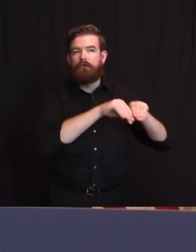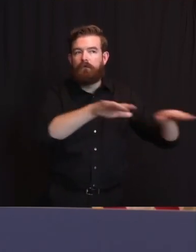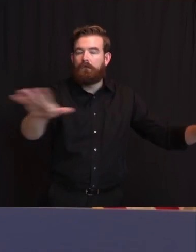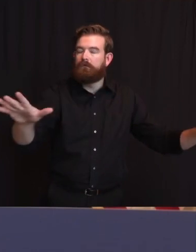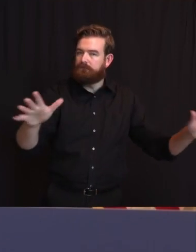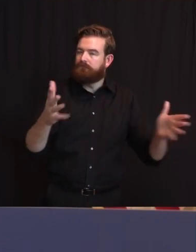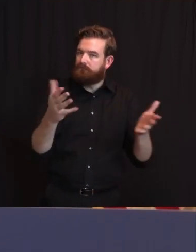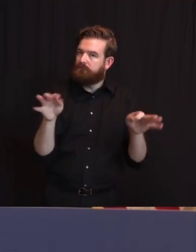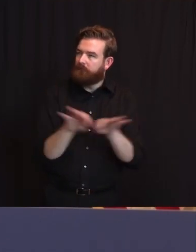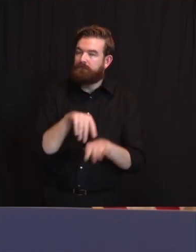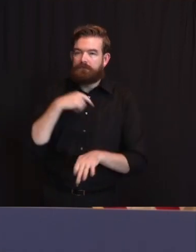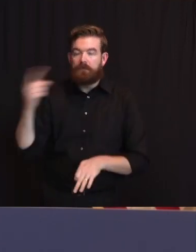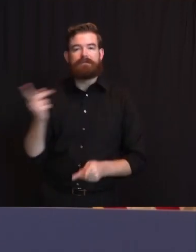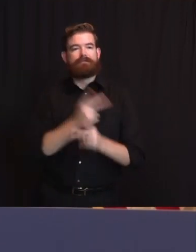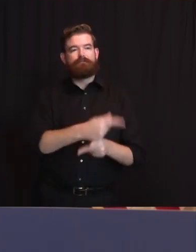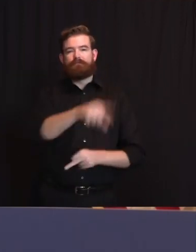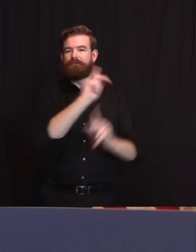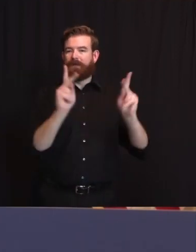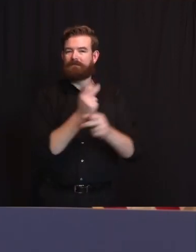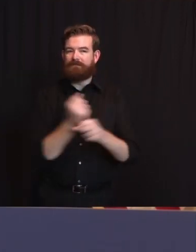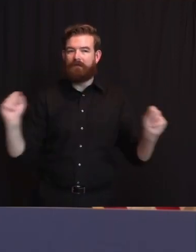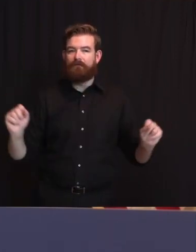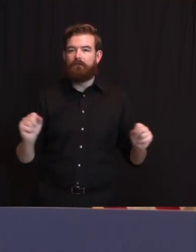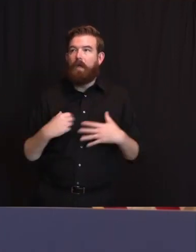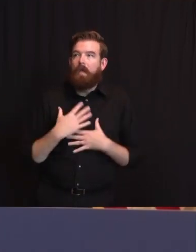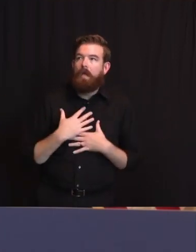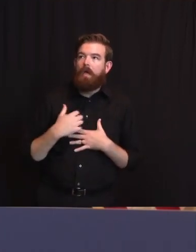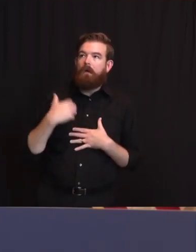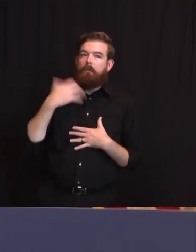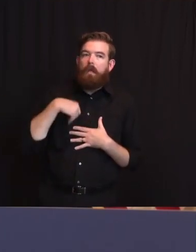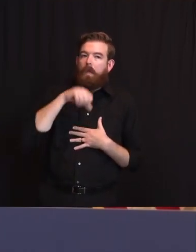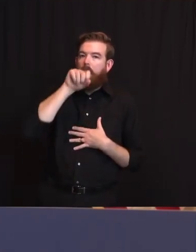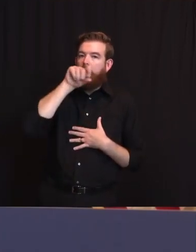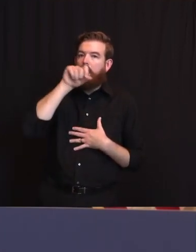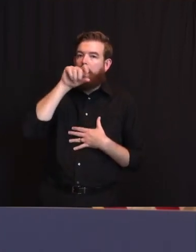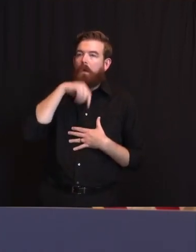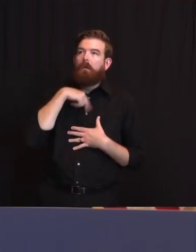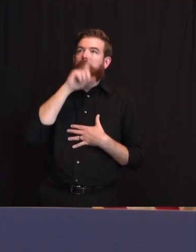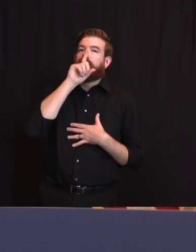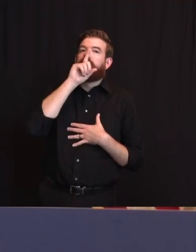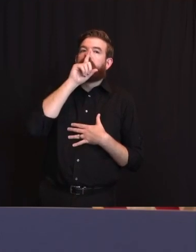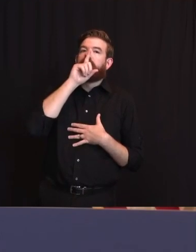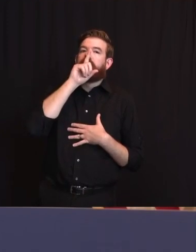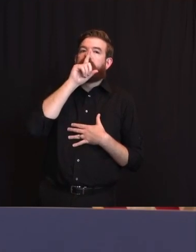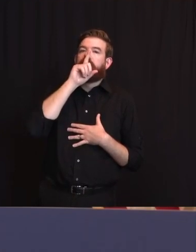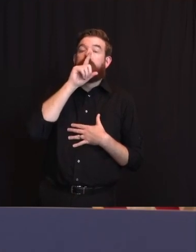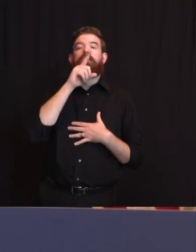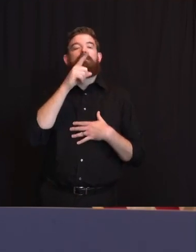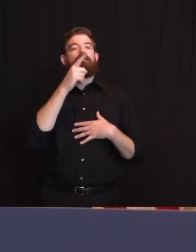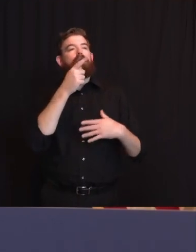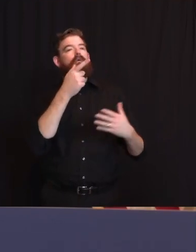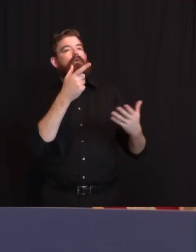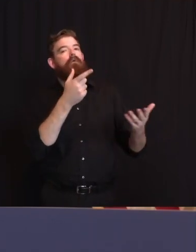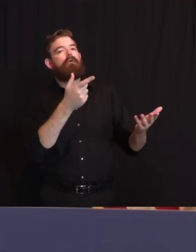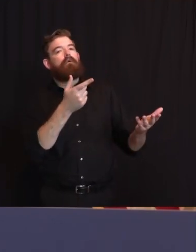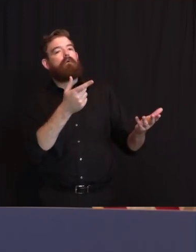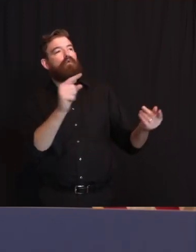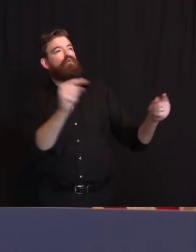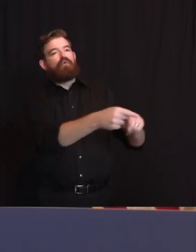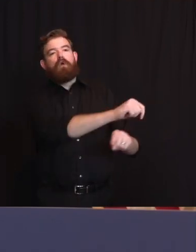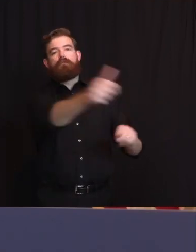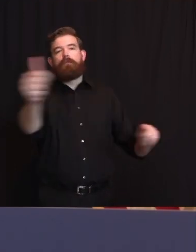We understand there may be concerns over privacy or fear that identifying someone may have consequences for their job. If